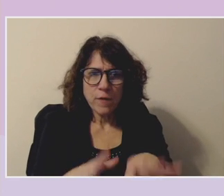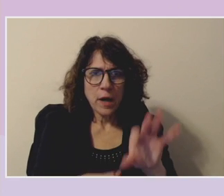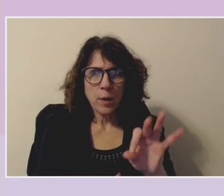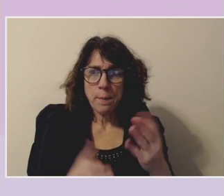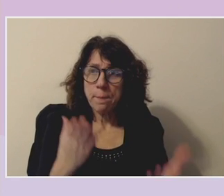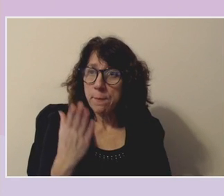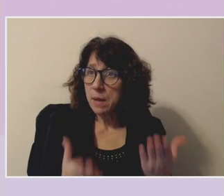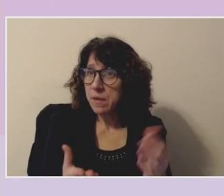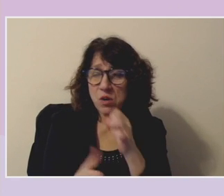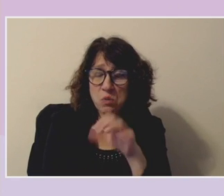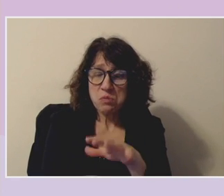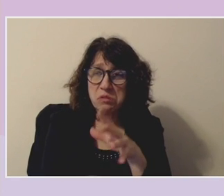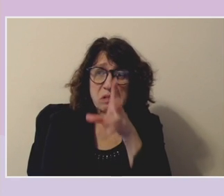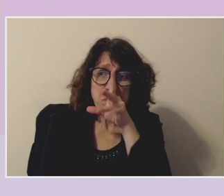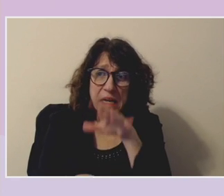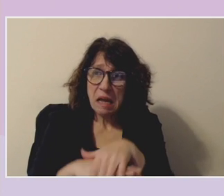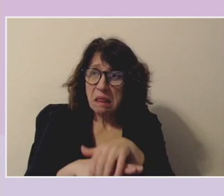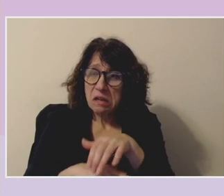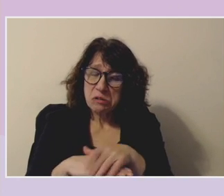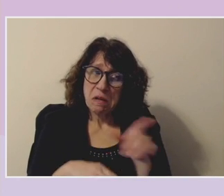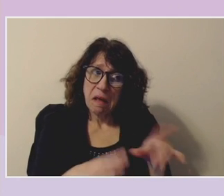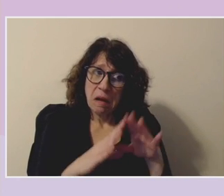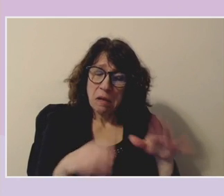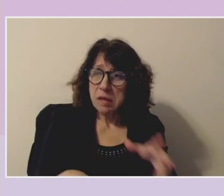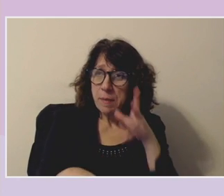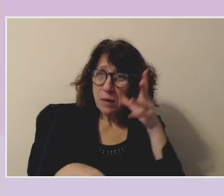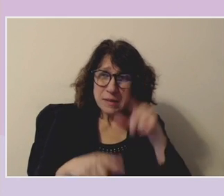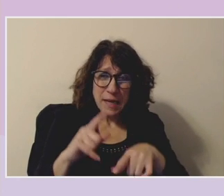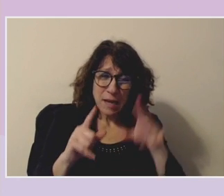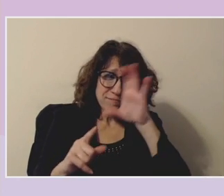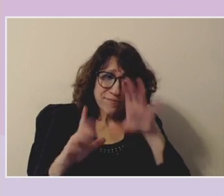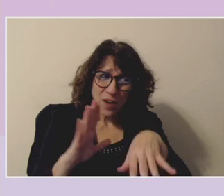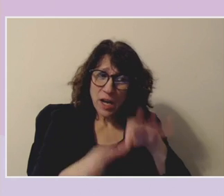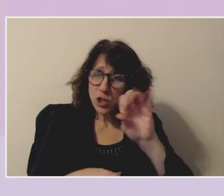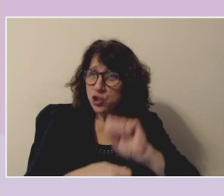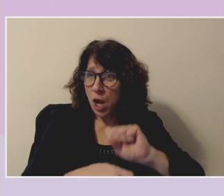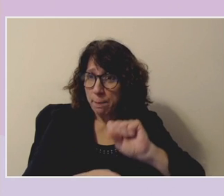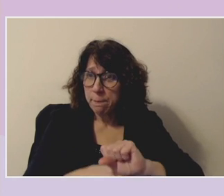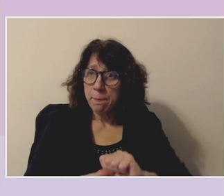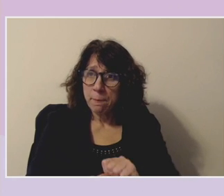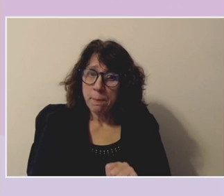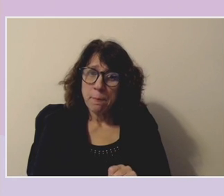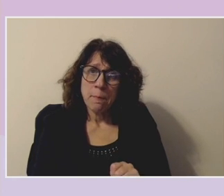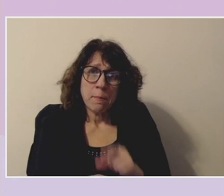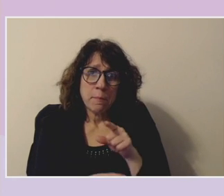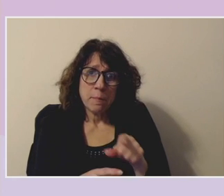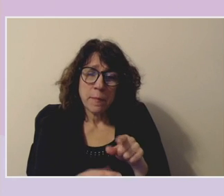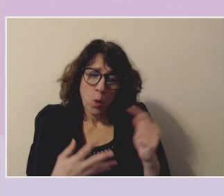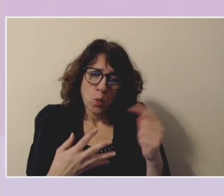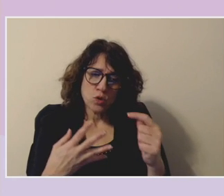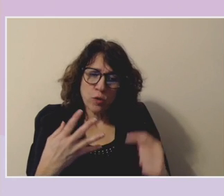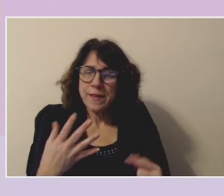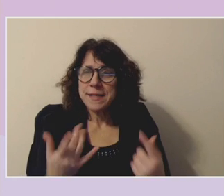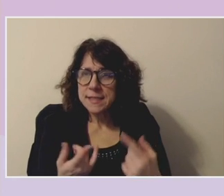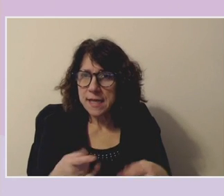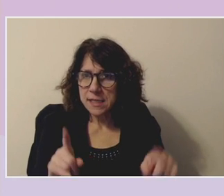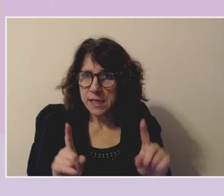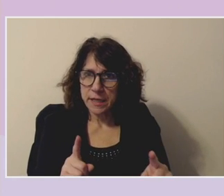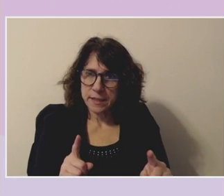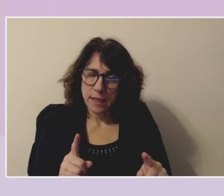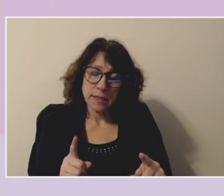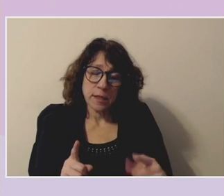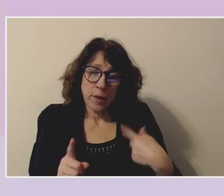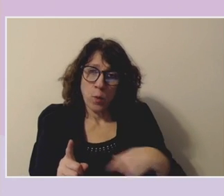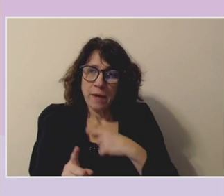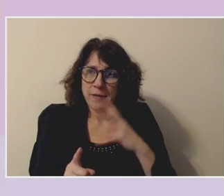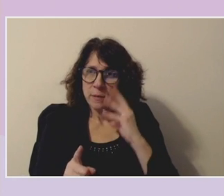don't speak English in the household and the parents can't find a job. So those would be some of the main successes I would say we've had, is being able to work